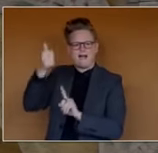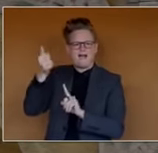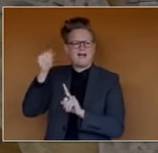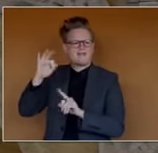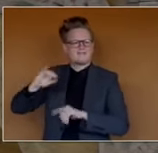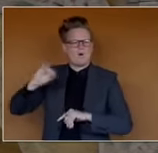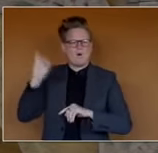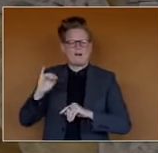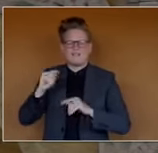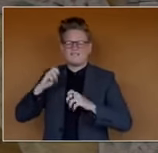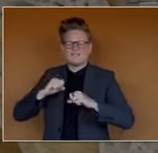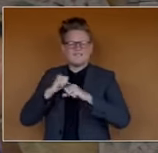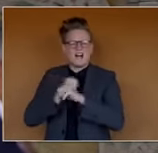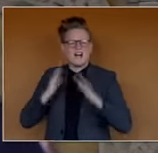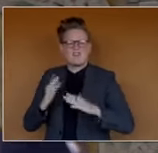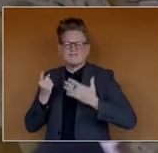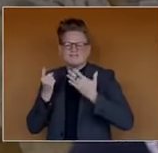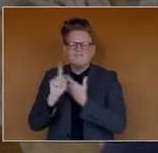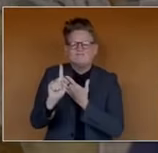you go.